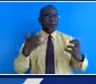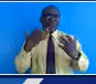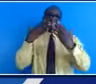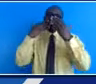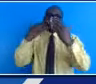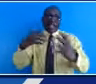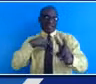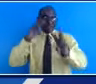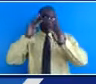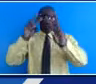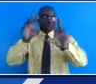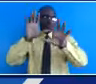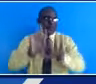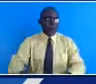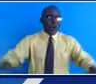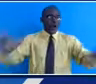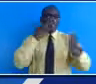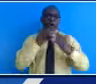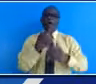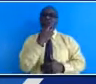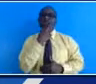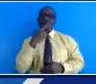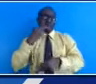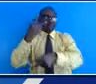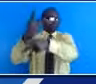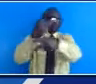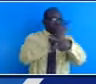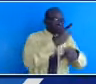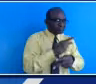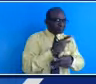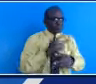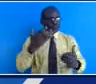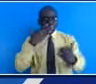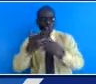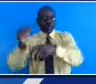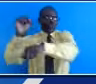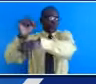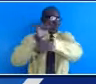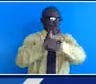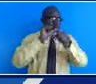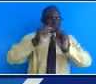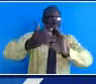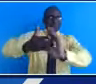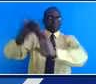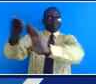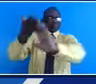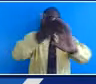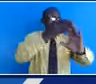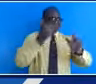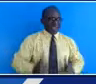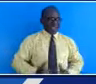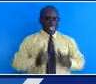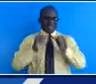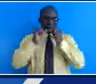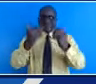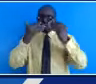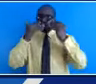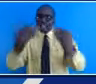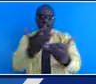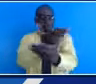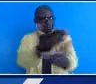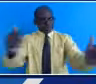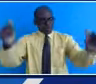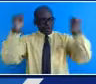the good work that you're doing, and thank you on behalf of everybody from Dobbs Ferry, running the county and the state, as you do. Thank